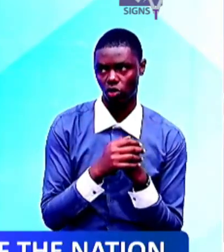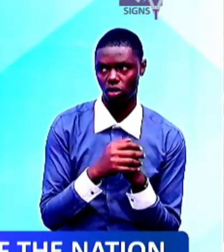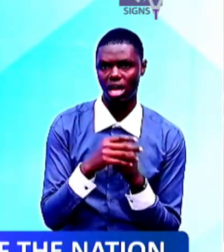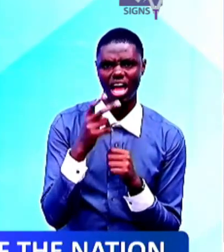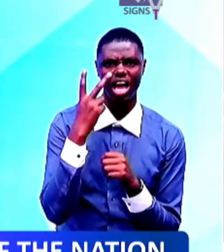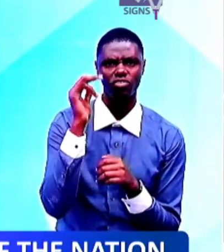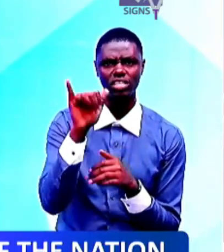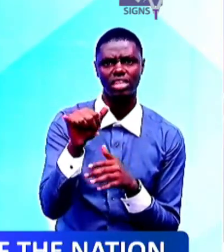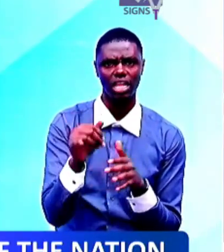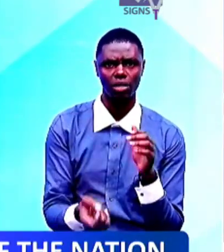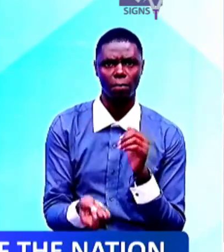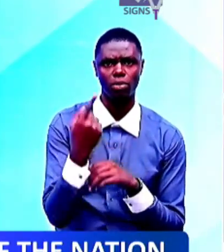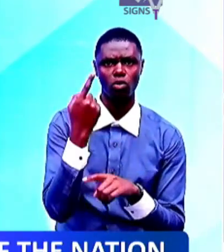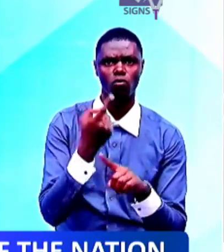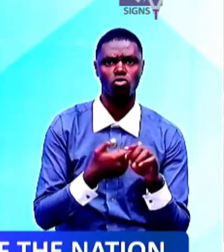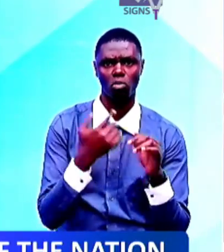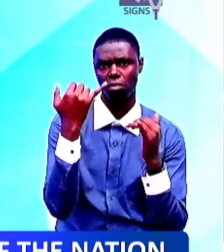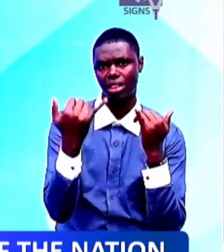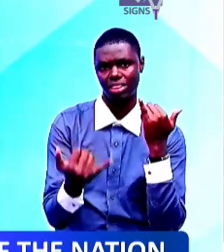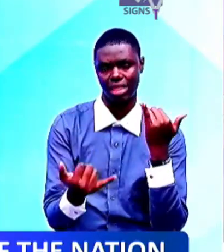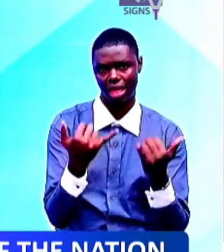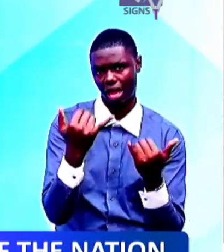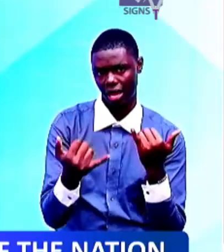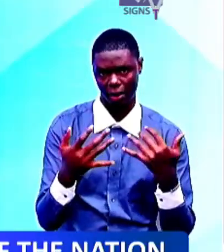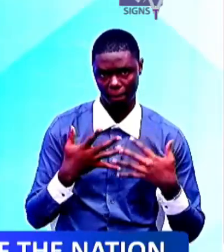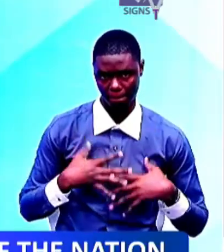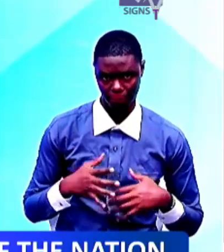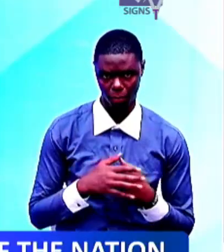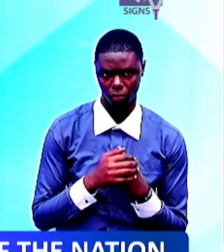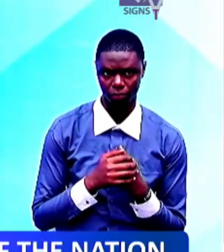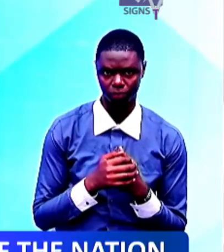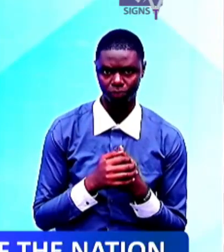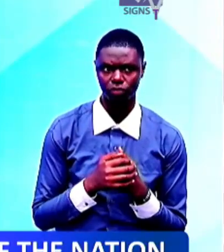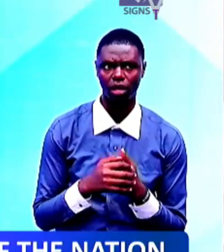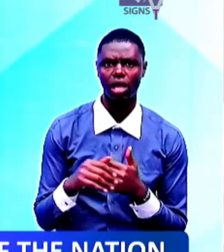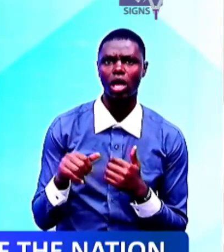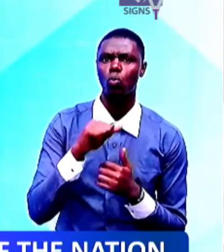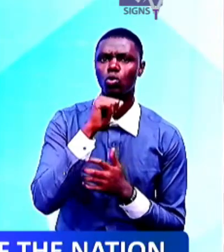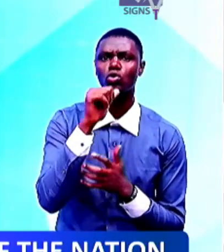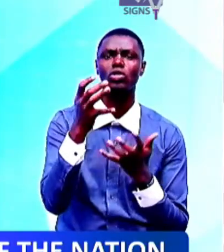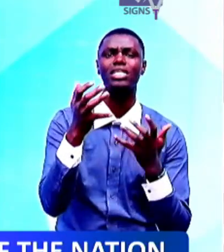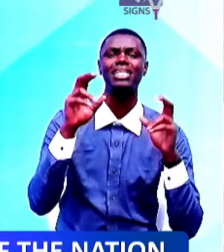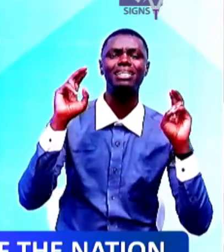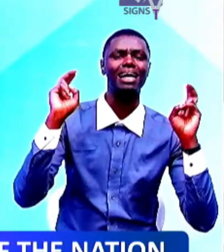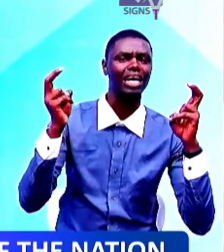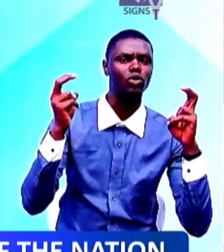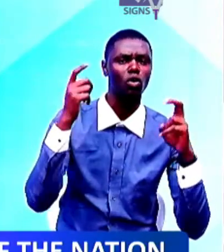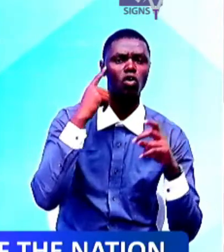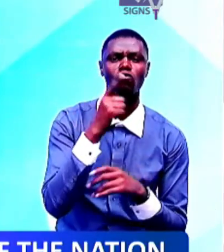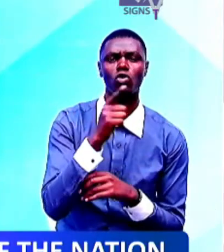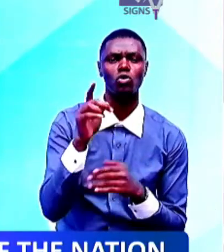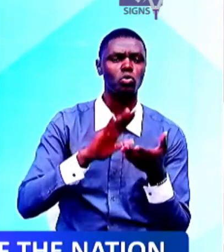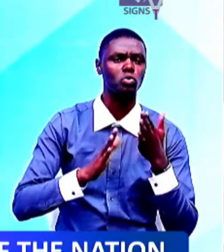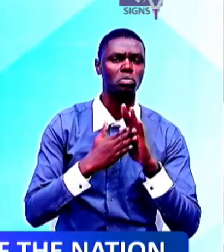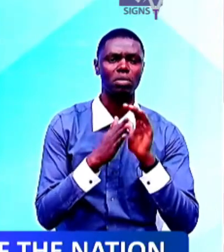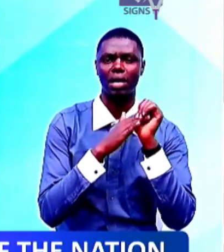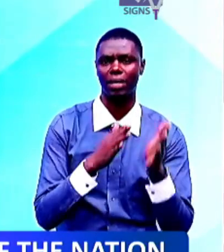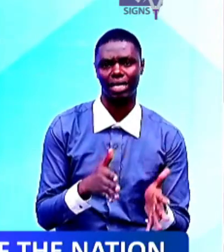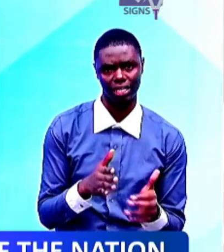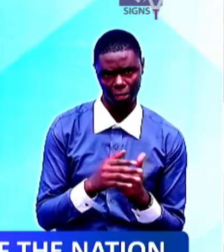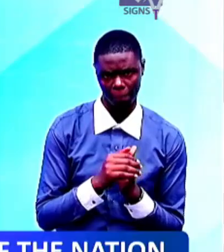out from the young of this country, that necessarily you do not need a title for you to be a leader. All